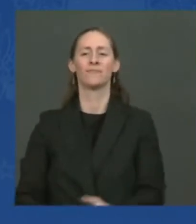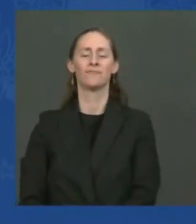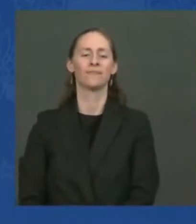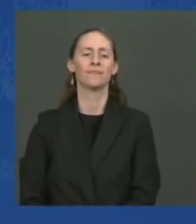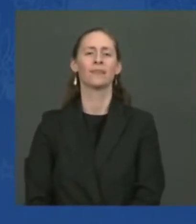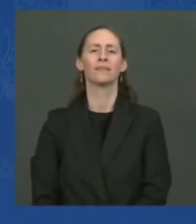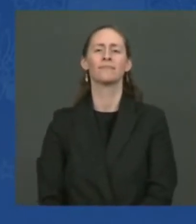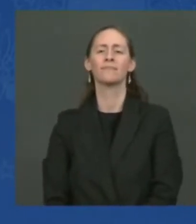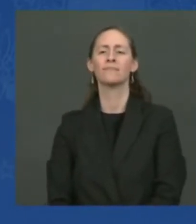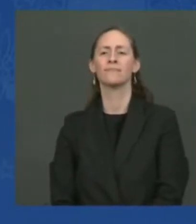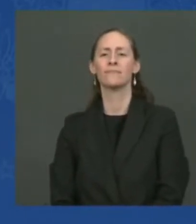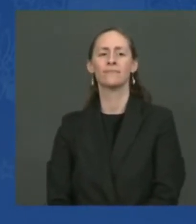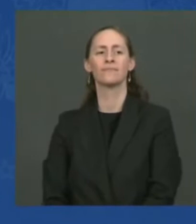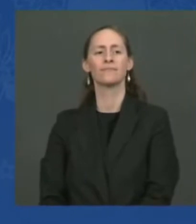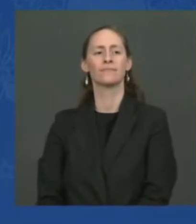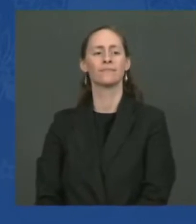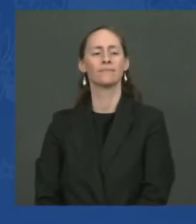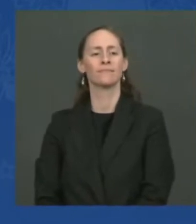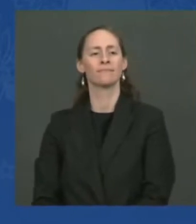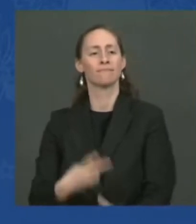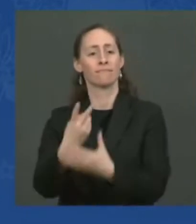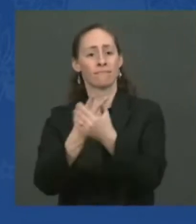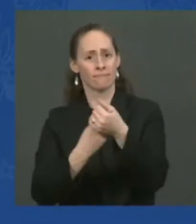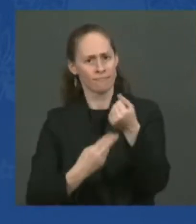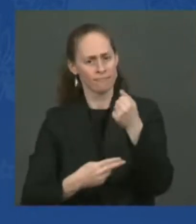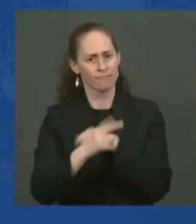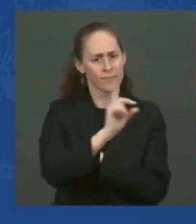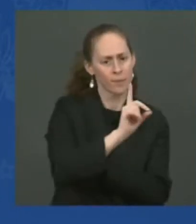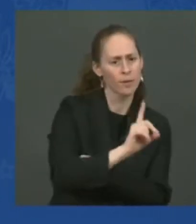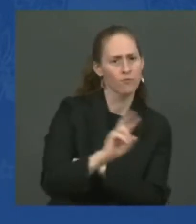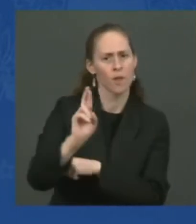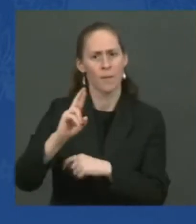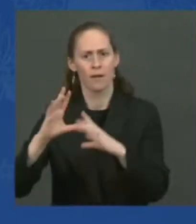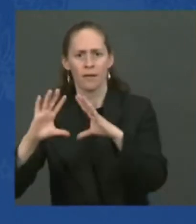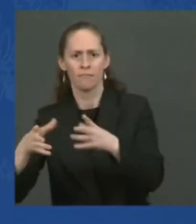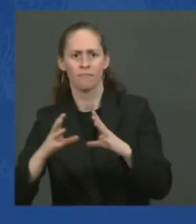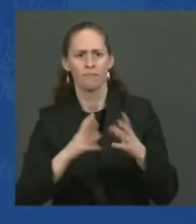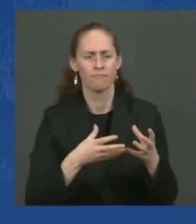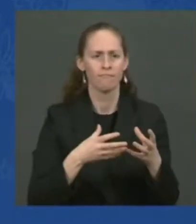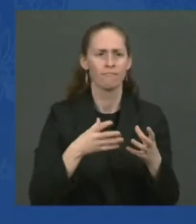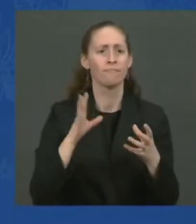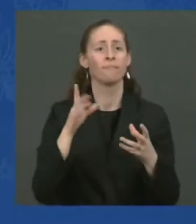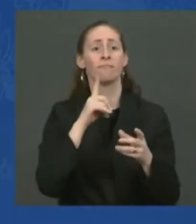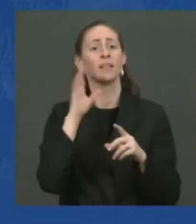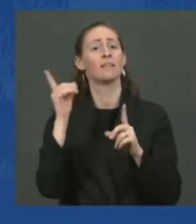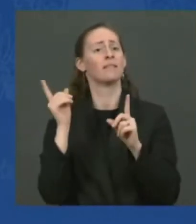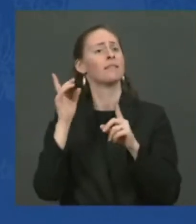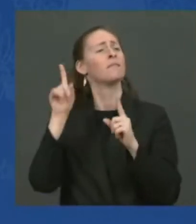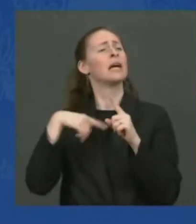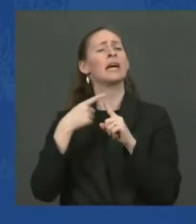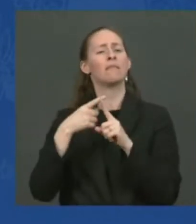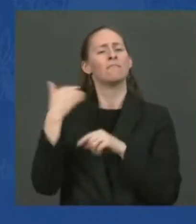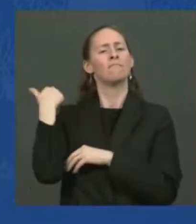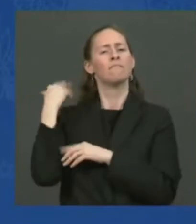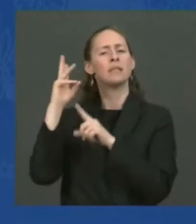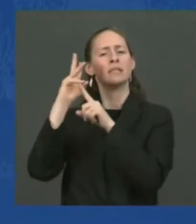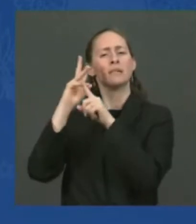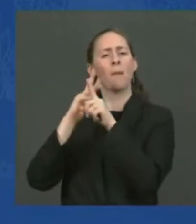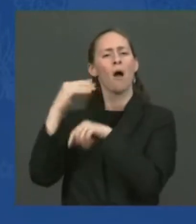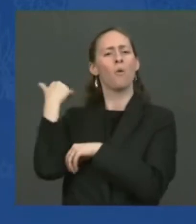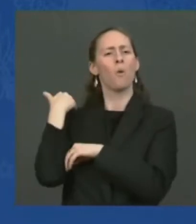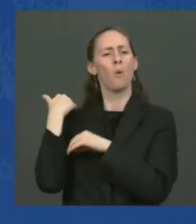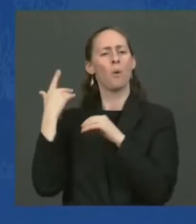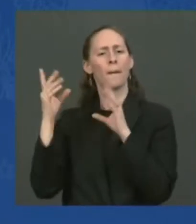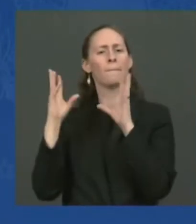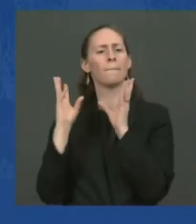The bipartisan process that resulted in this historic investment began with a meeting about 8 months ago with my colleague, Senator